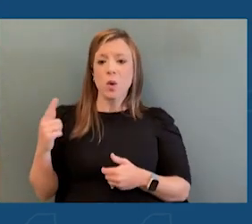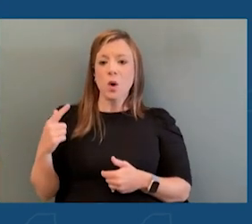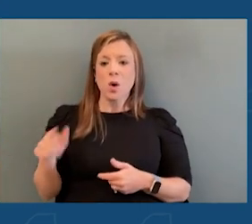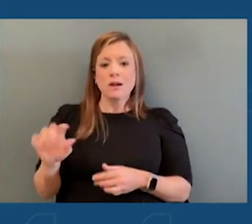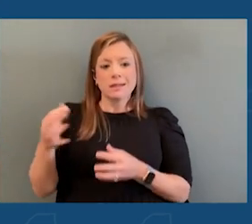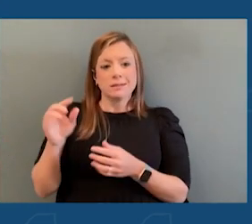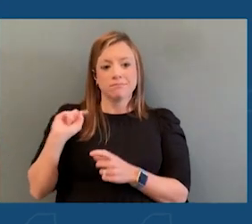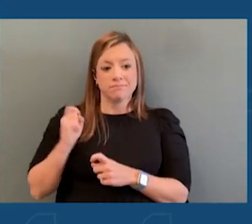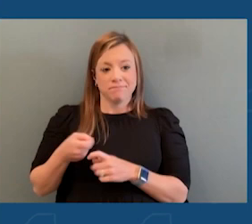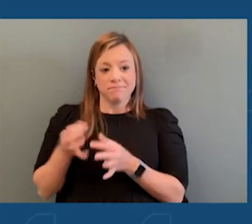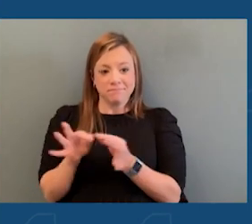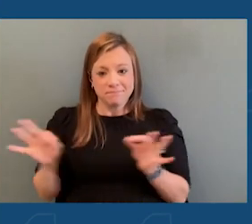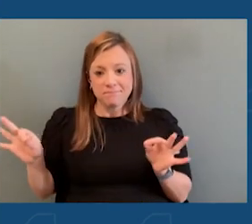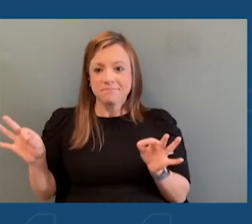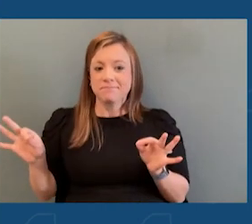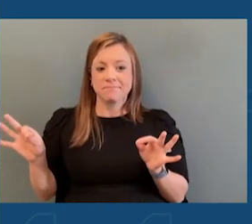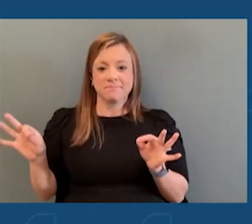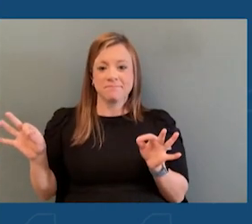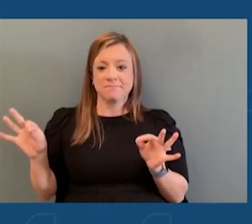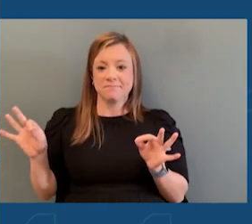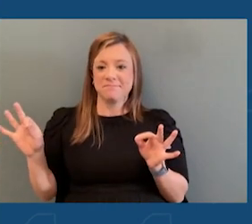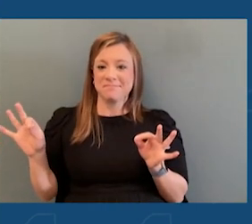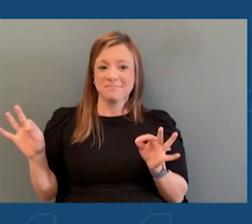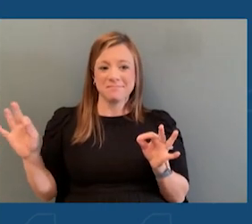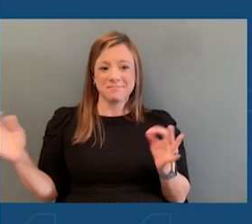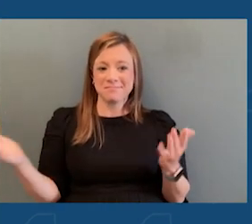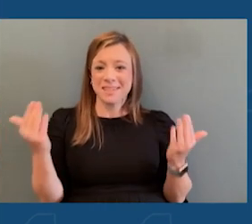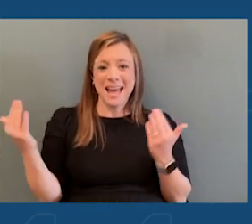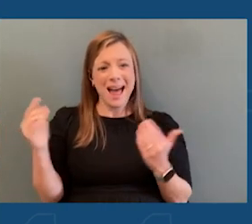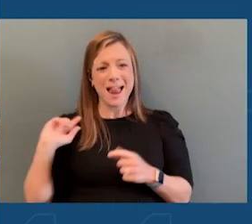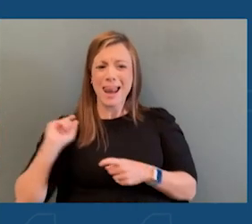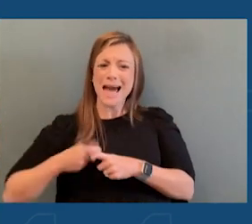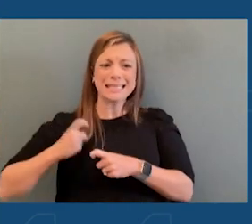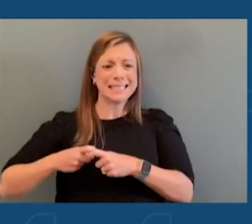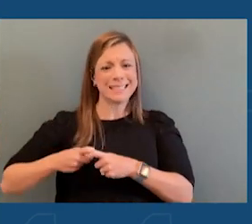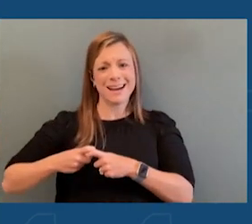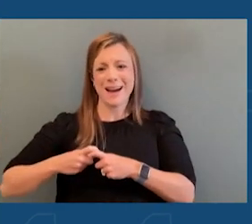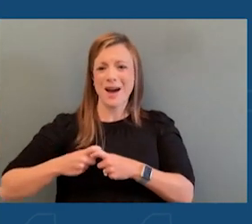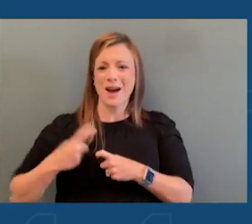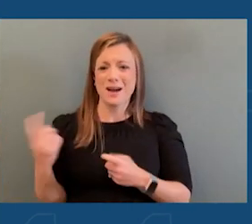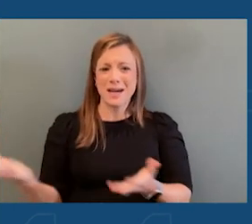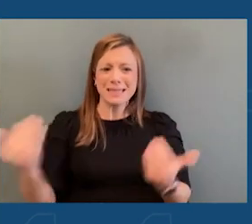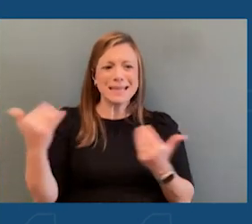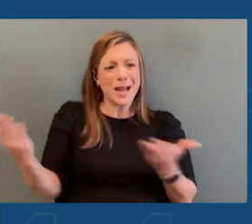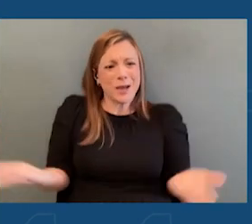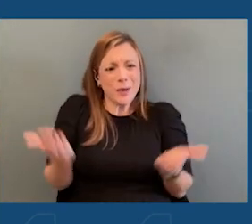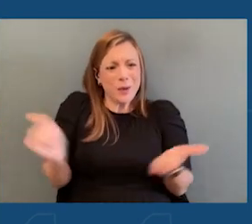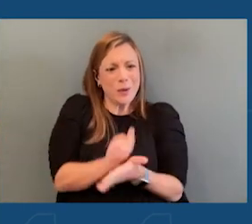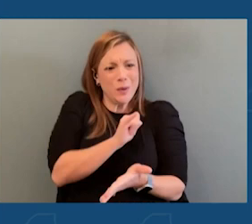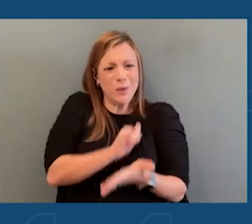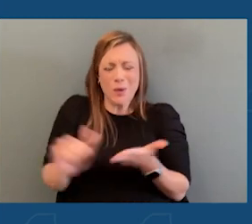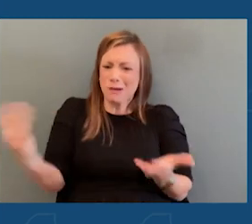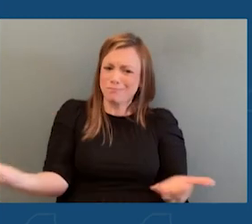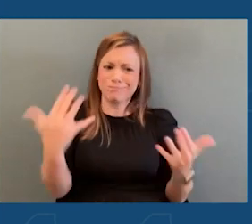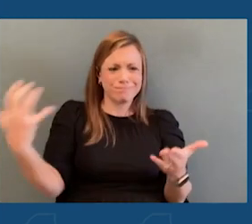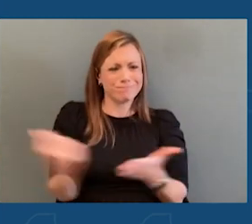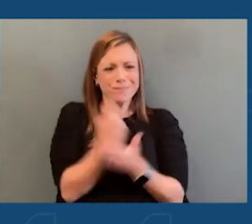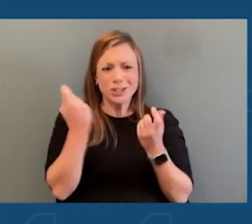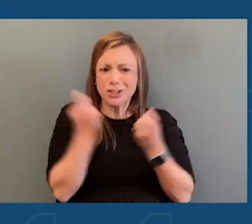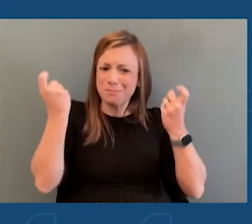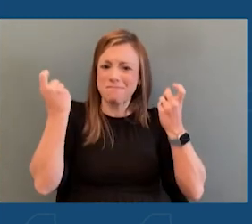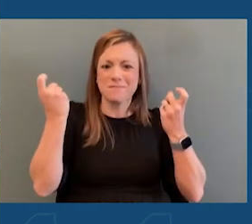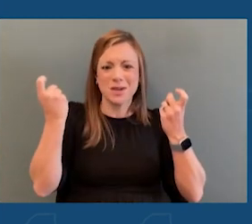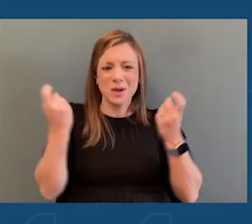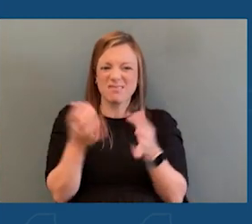hecho. Esto es lo que la comunidad, una comunidad latina. No hay Nueva York sin la comunidad latina, pero también nosotros trabajamos con todos